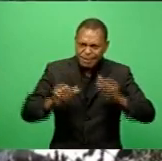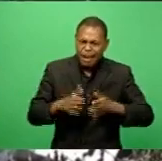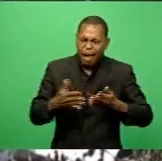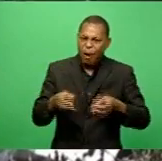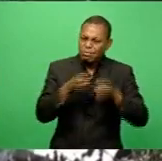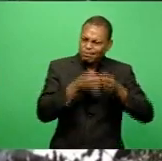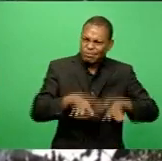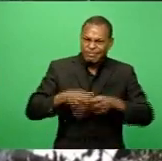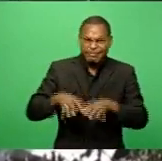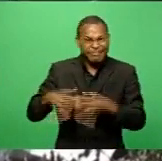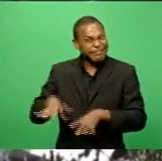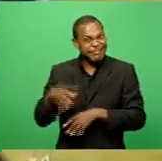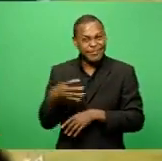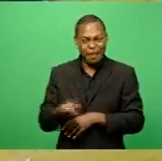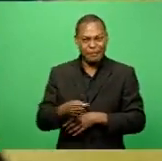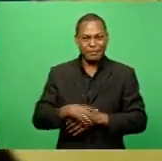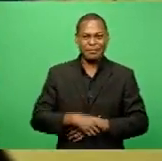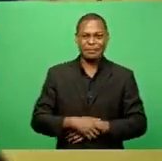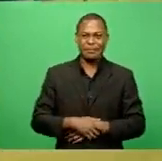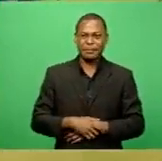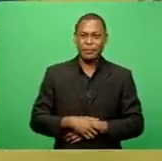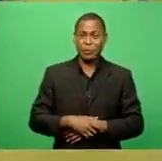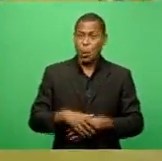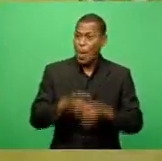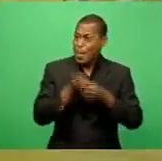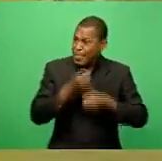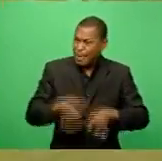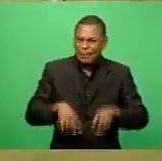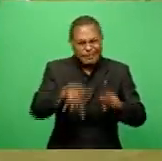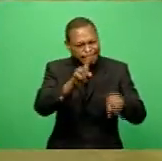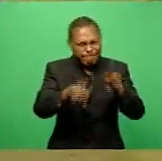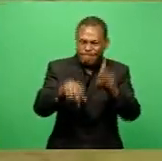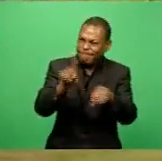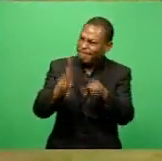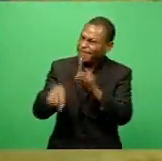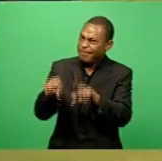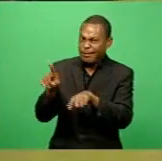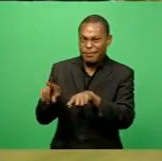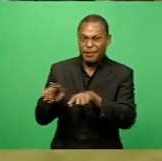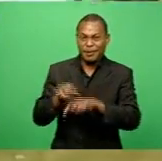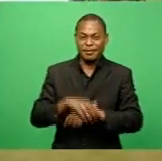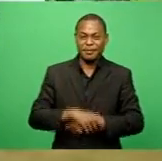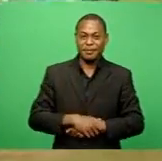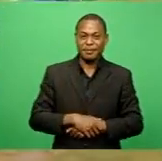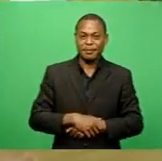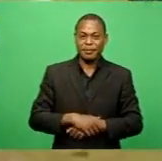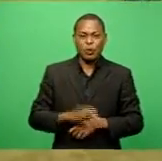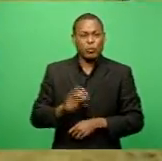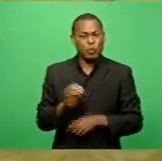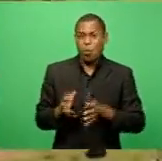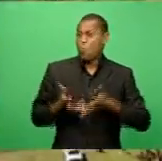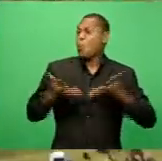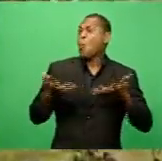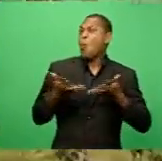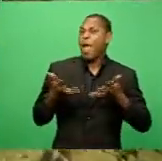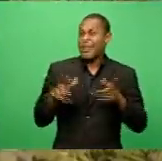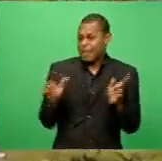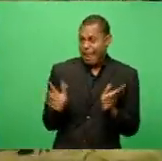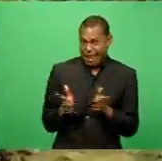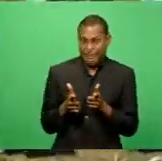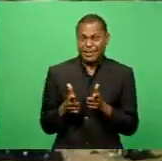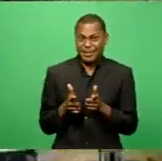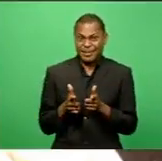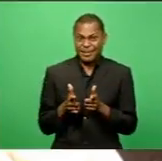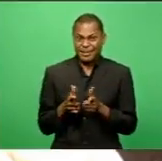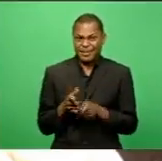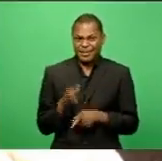Like I said, the damage is at various, varying degrees. So where the damage is less, we can make